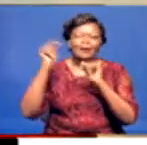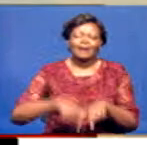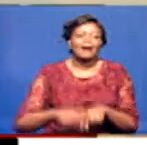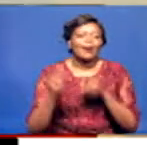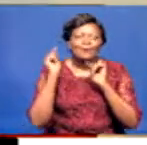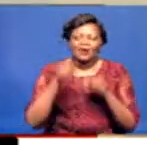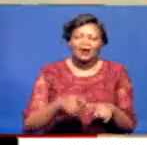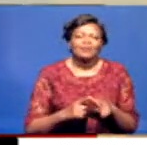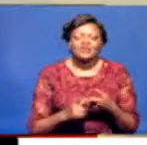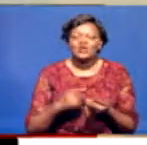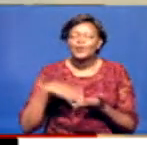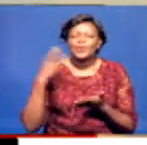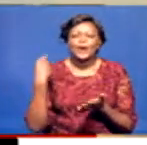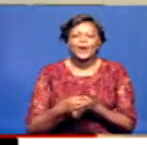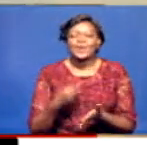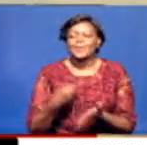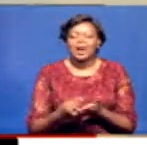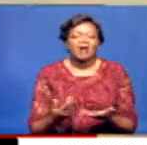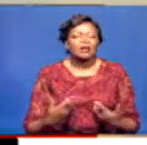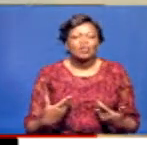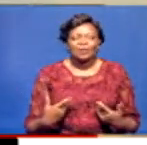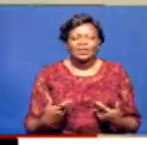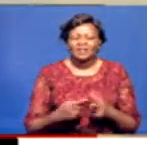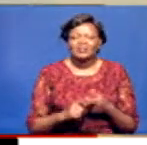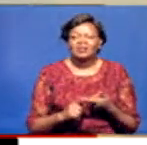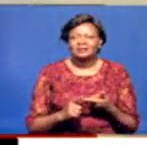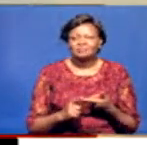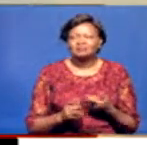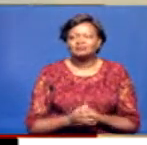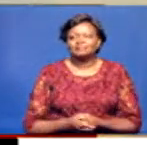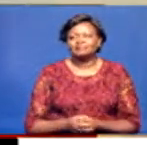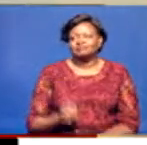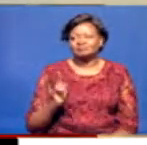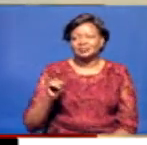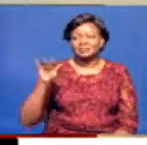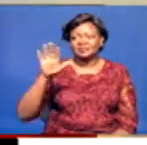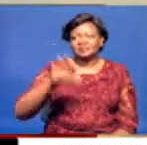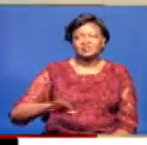more revenue will come in. And Elngwesi has just recently,